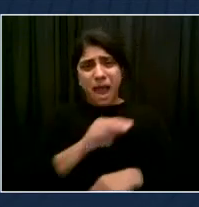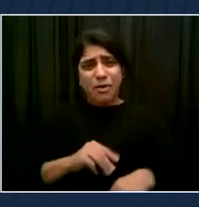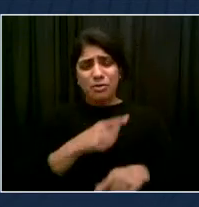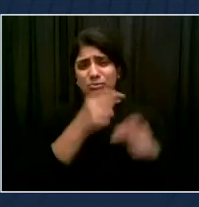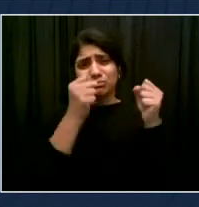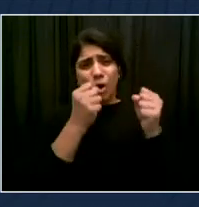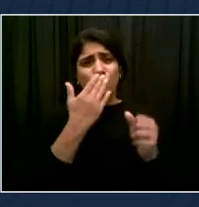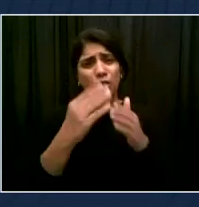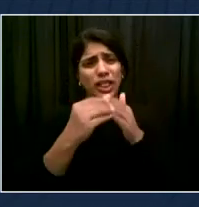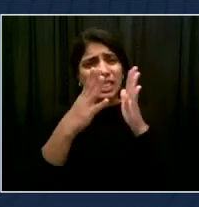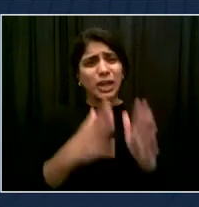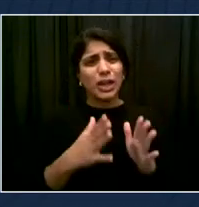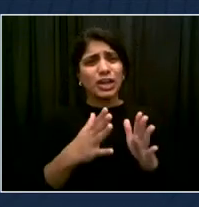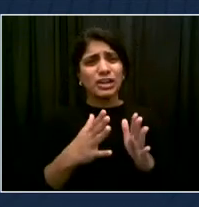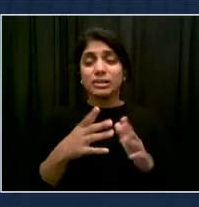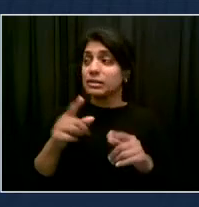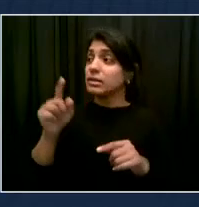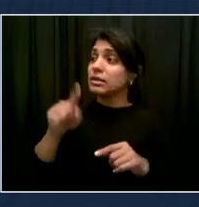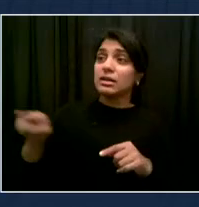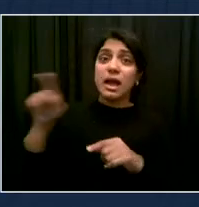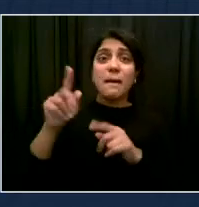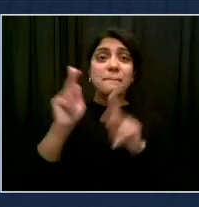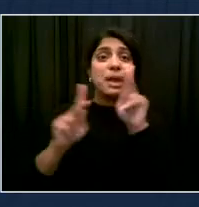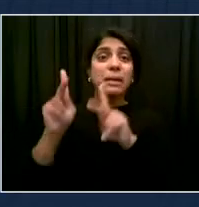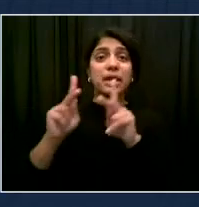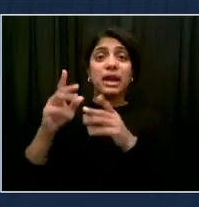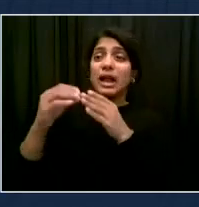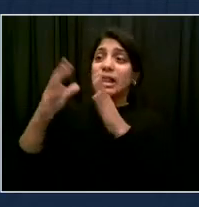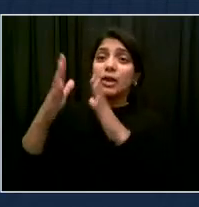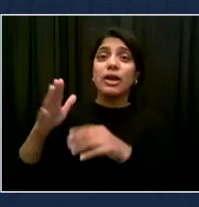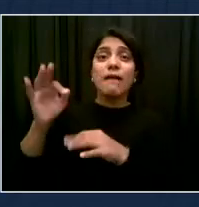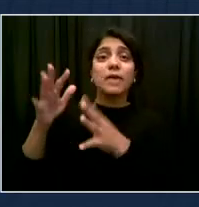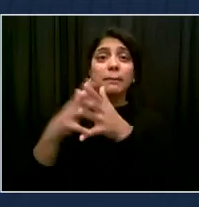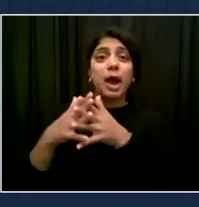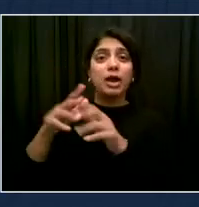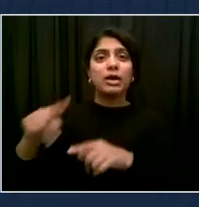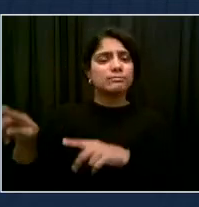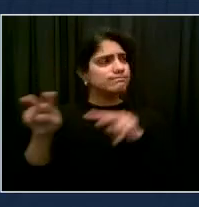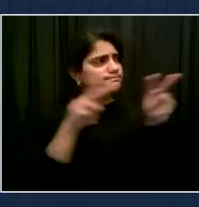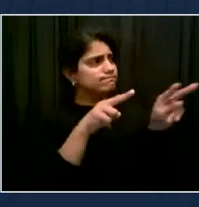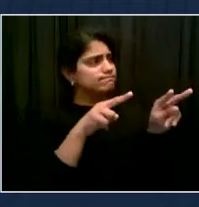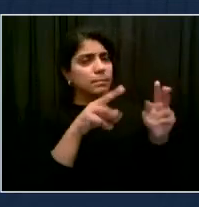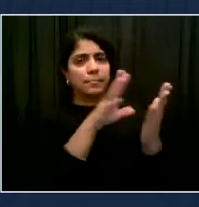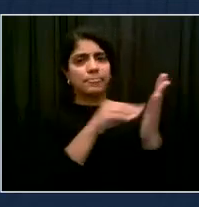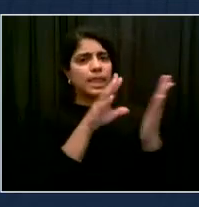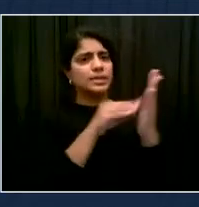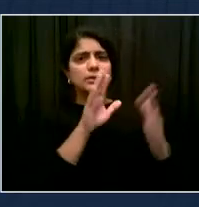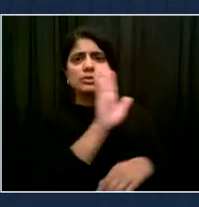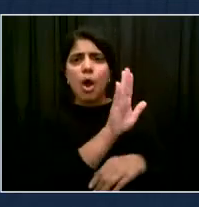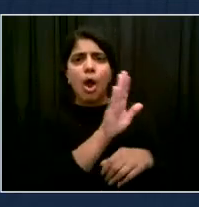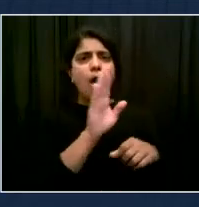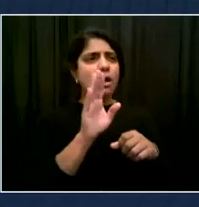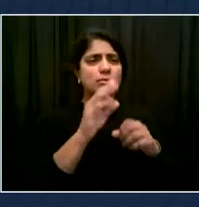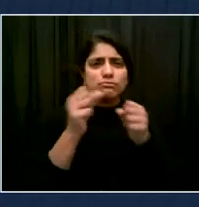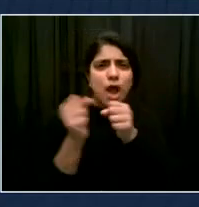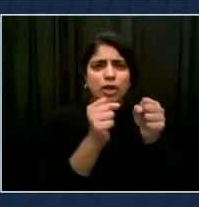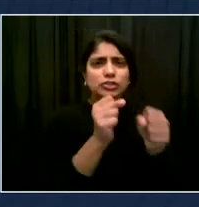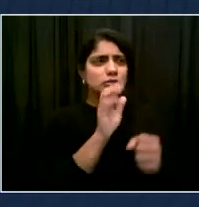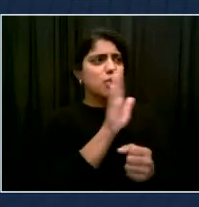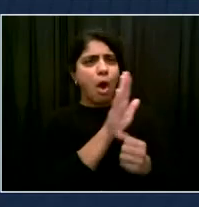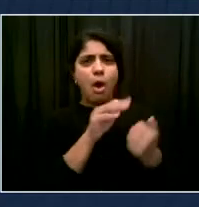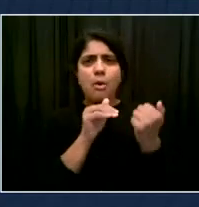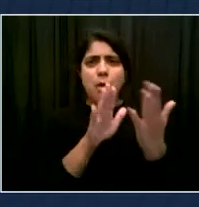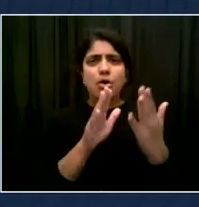president, the distribution of high quality KN95 masks, which we can't have enough of, instead of just